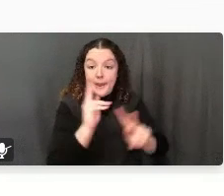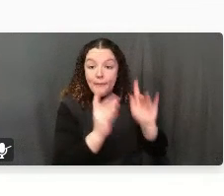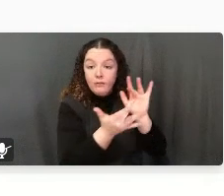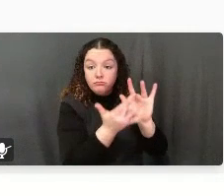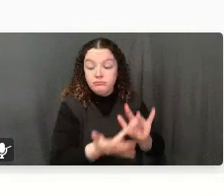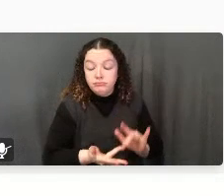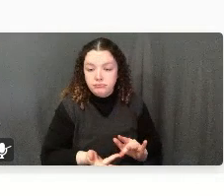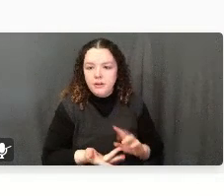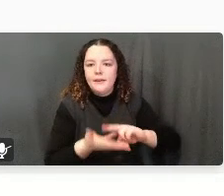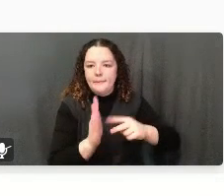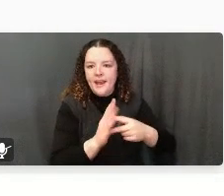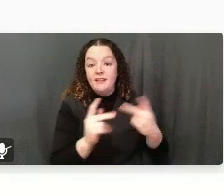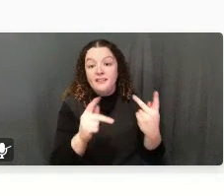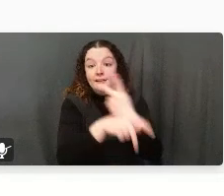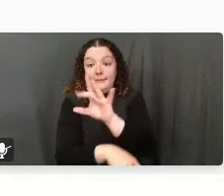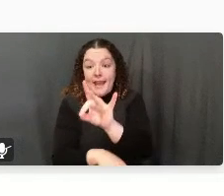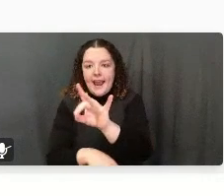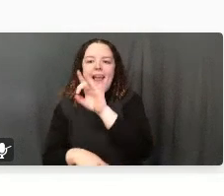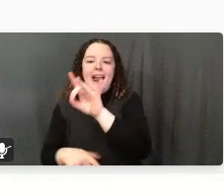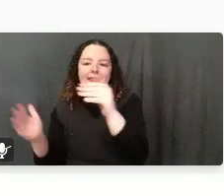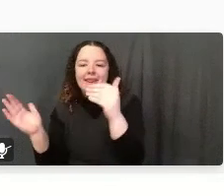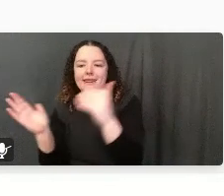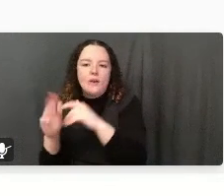in a month is 8,000 messages.